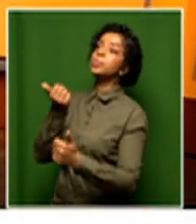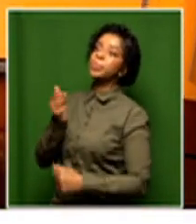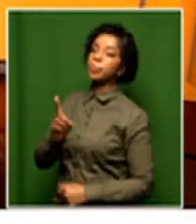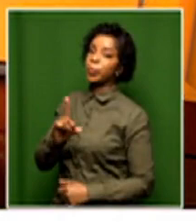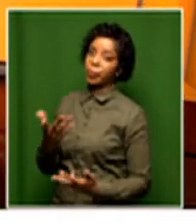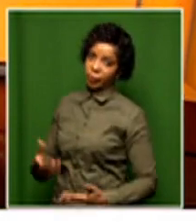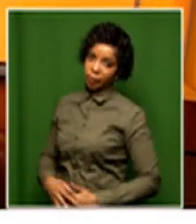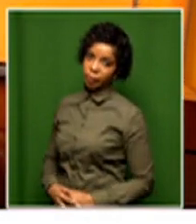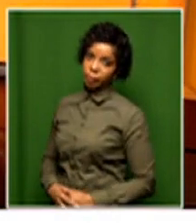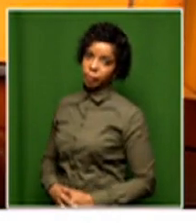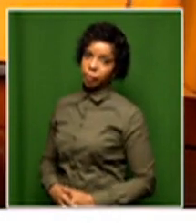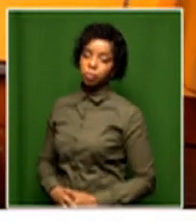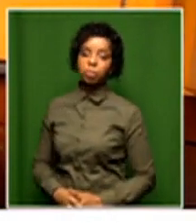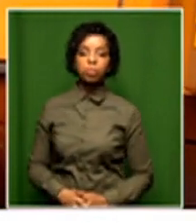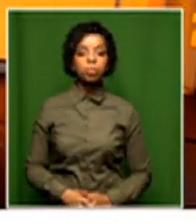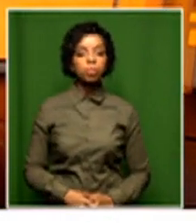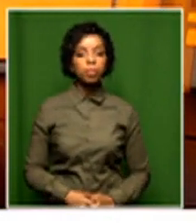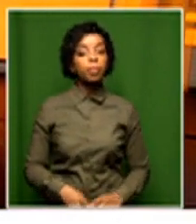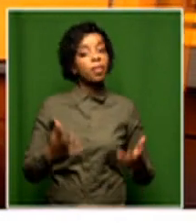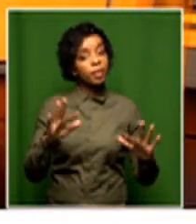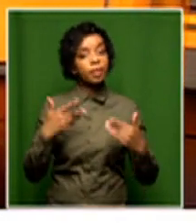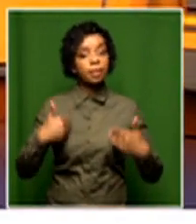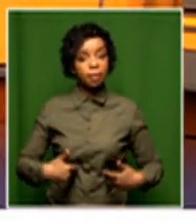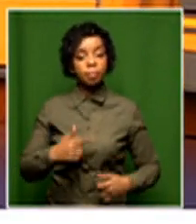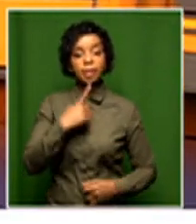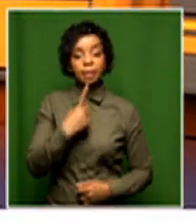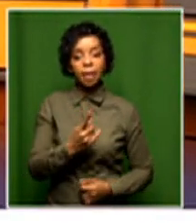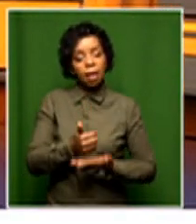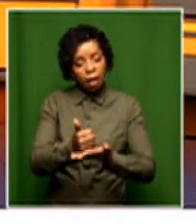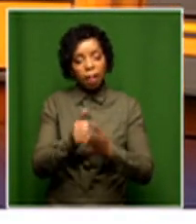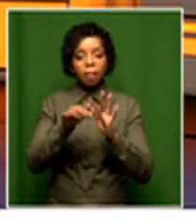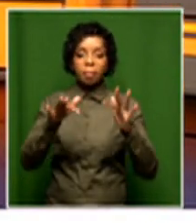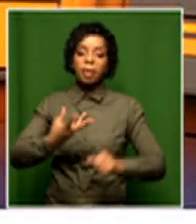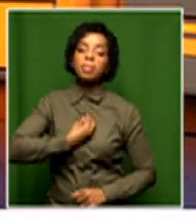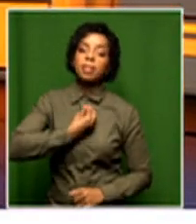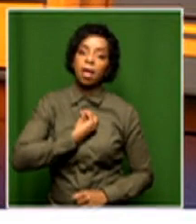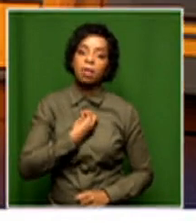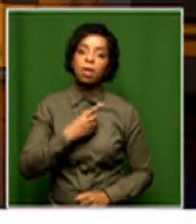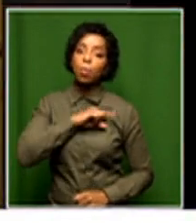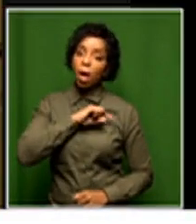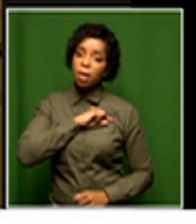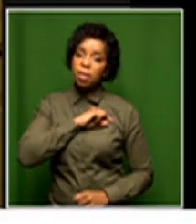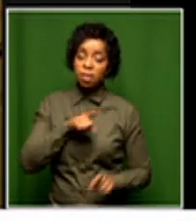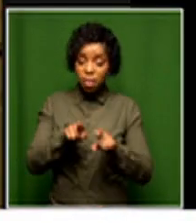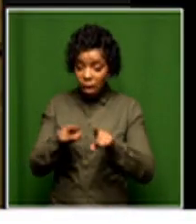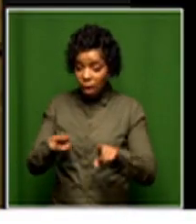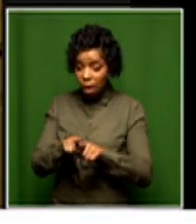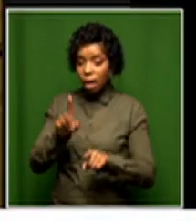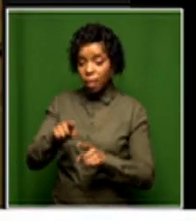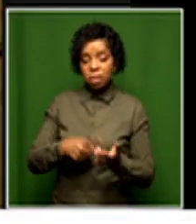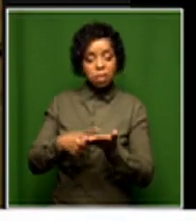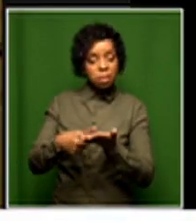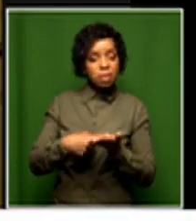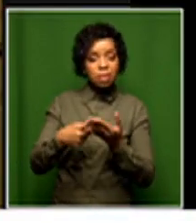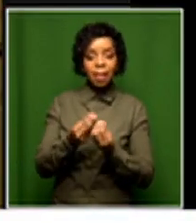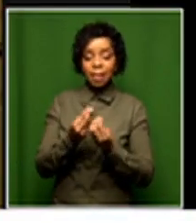Well, I like I said, it's really about bringing young people together to discuss certain matters. At the end of the day, we want